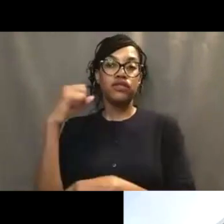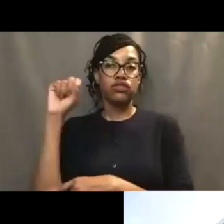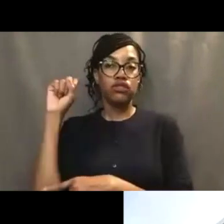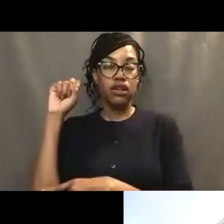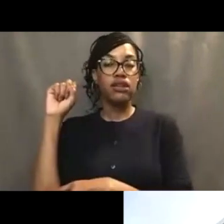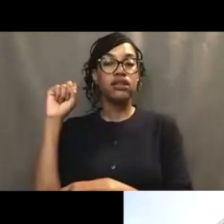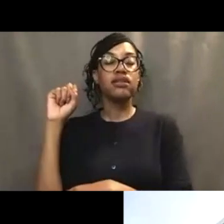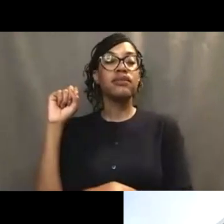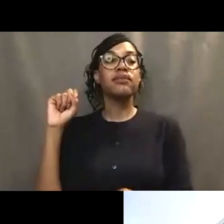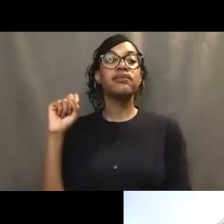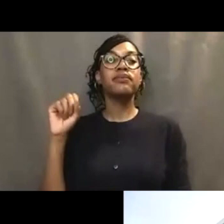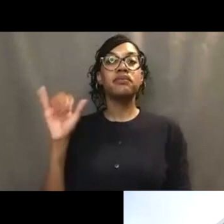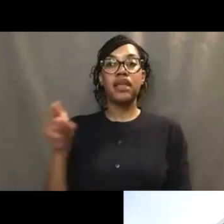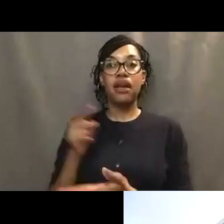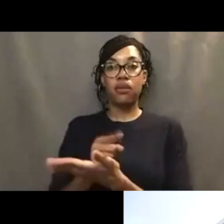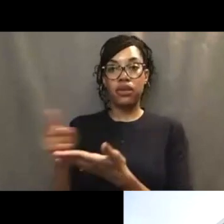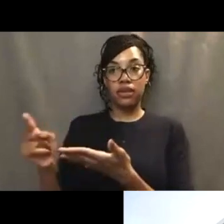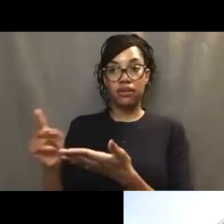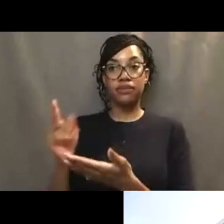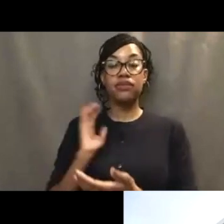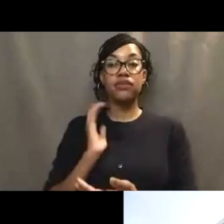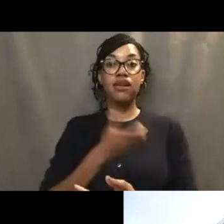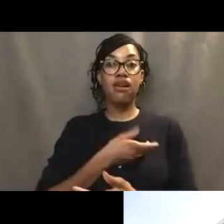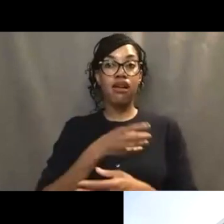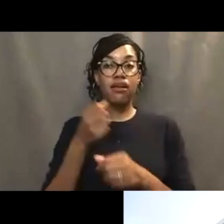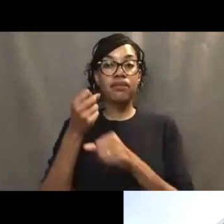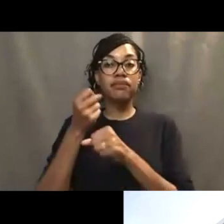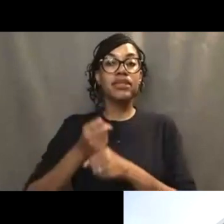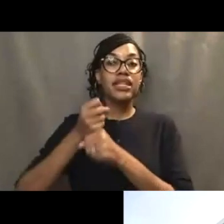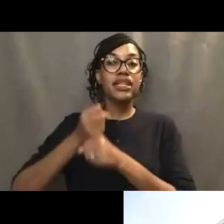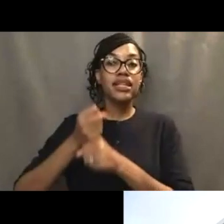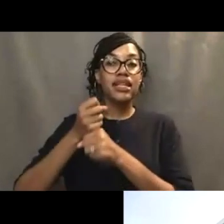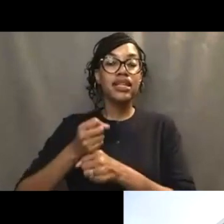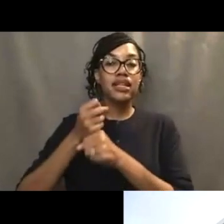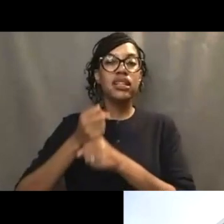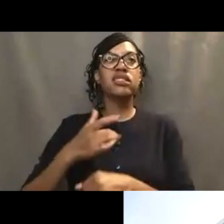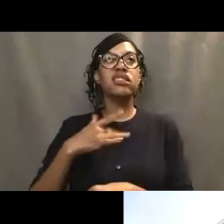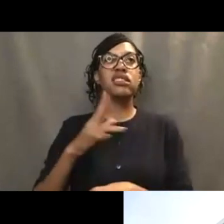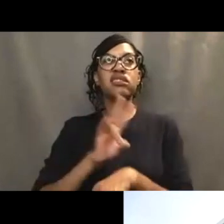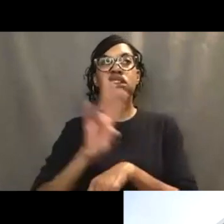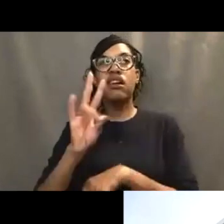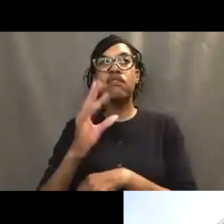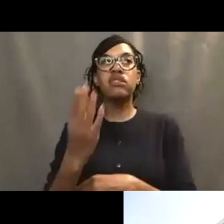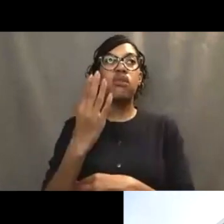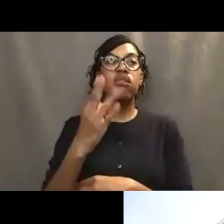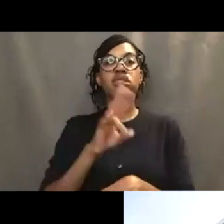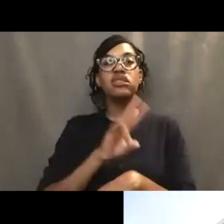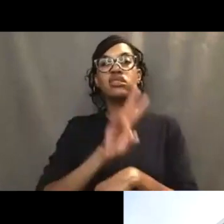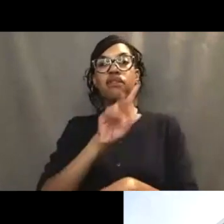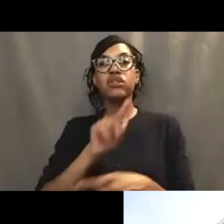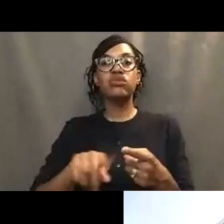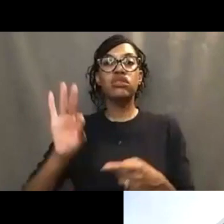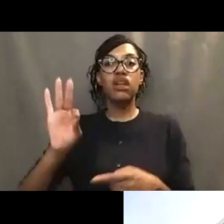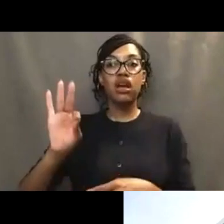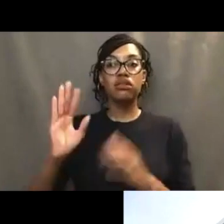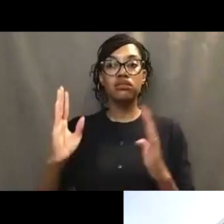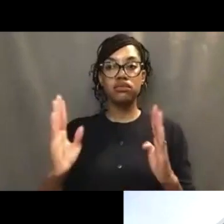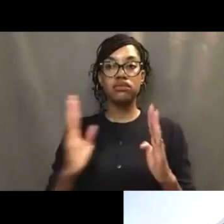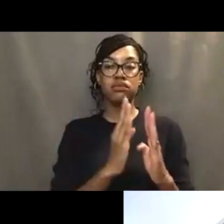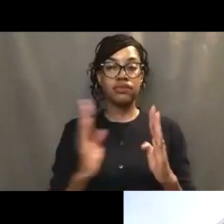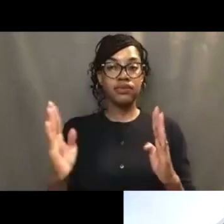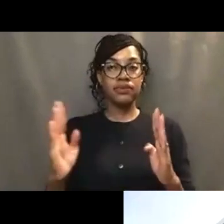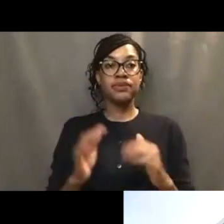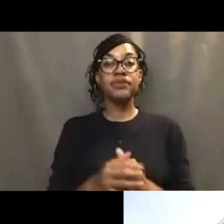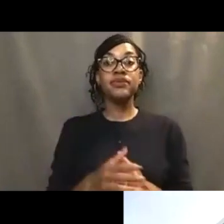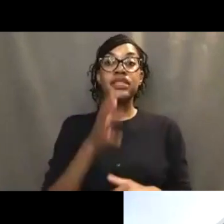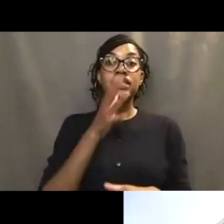we are at picket lines at 7 in the morning, right? Sometimes earlier, picket lines from 7 to 9, you know,